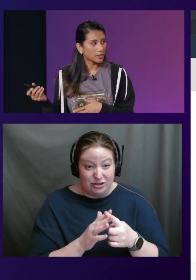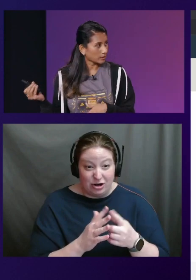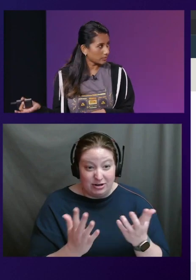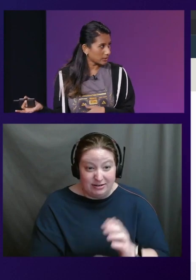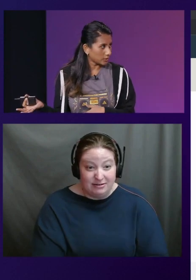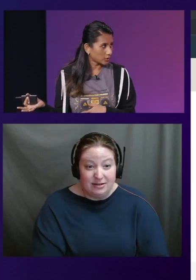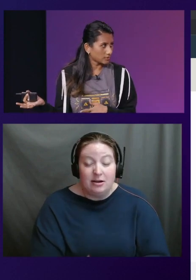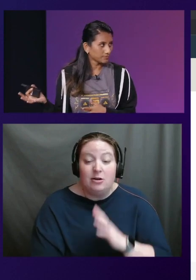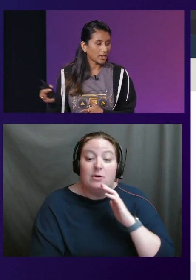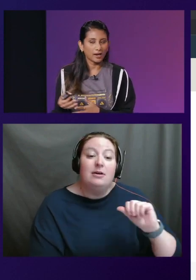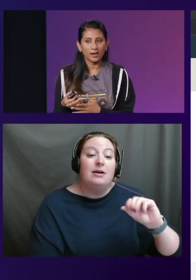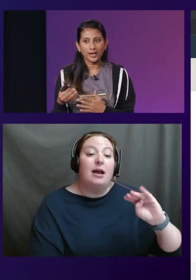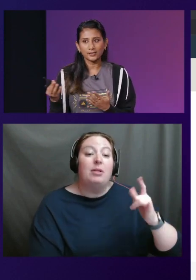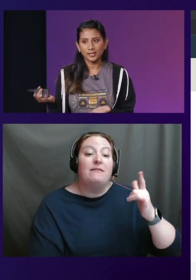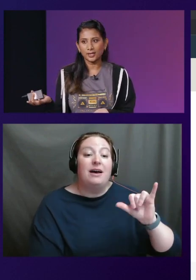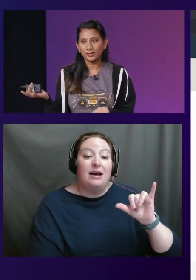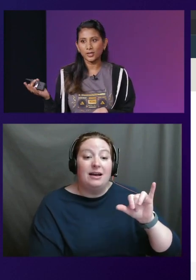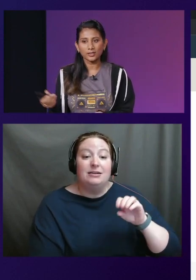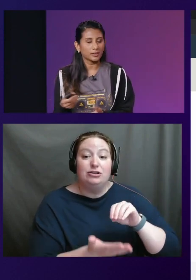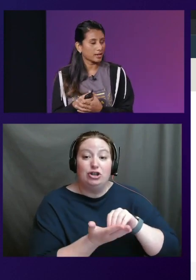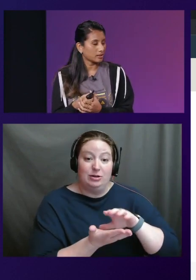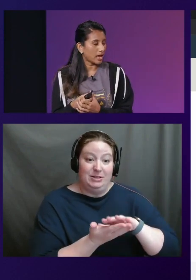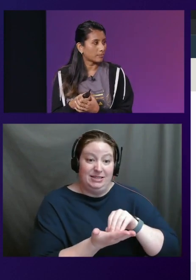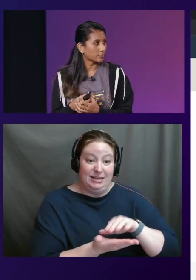Amplify documentation at